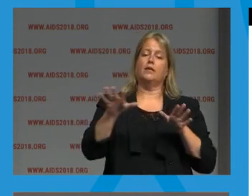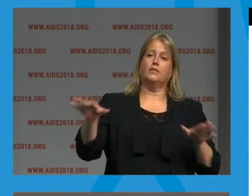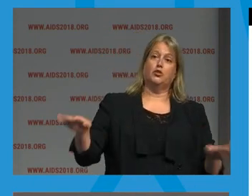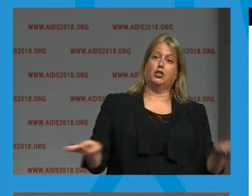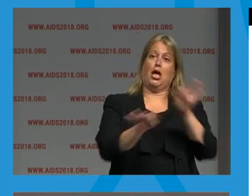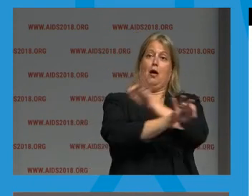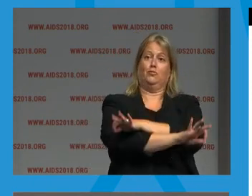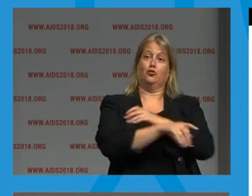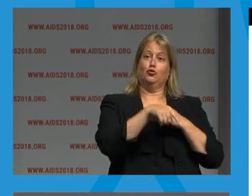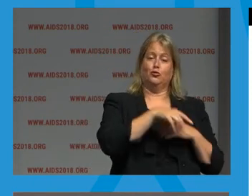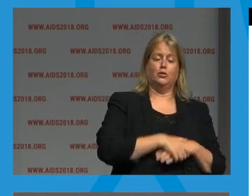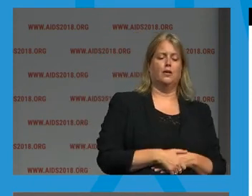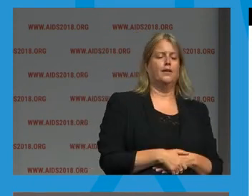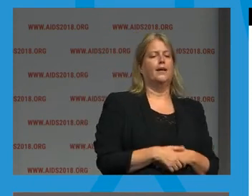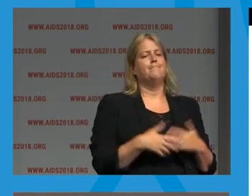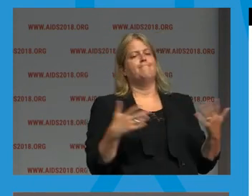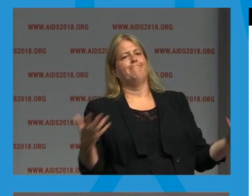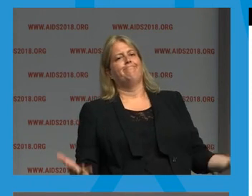a very